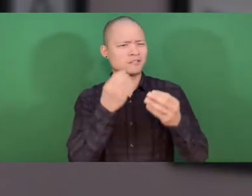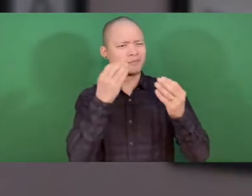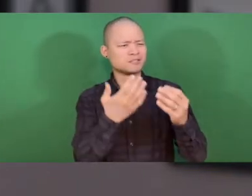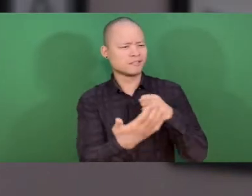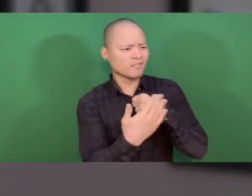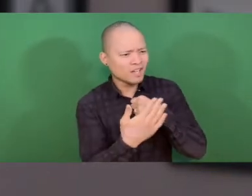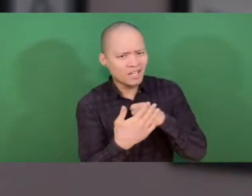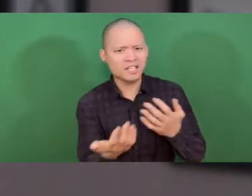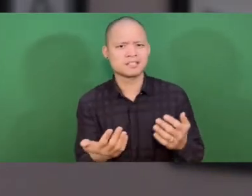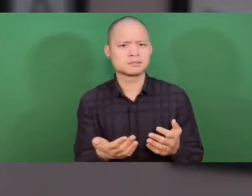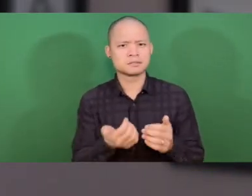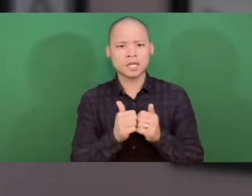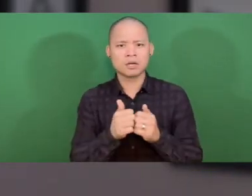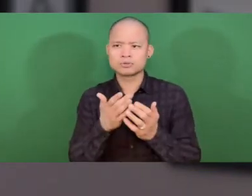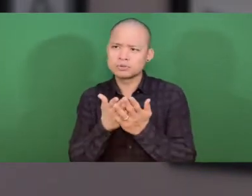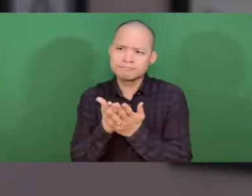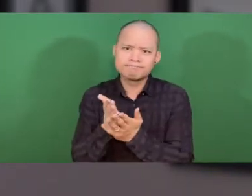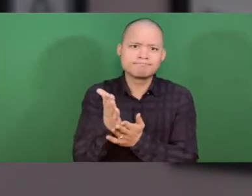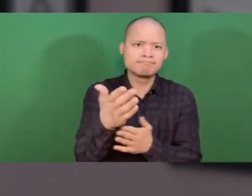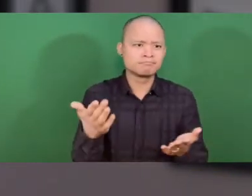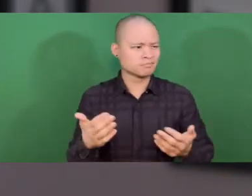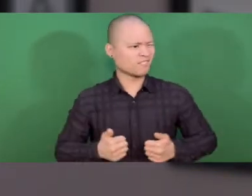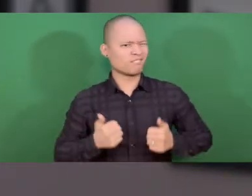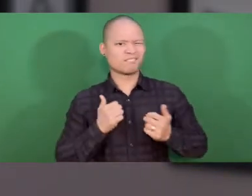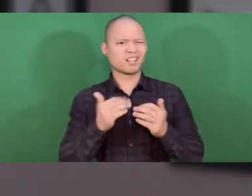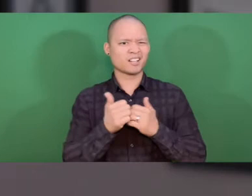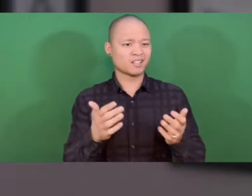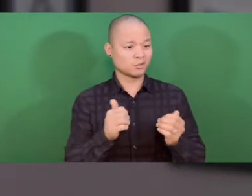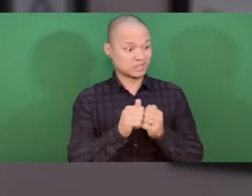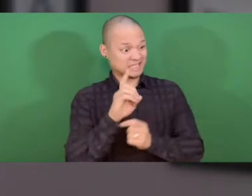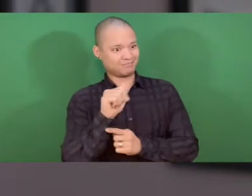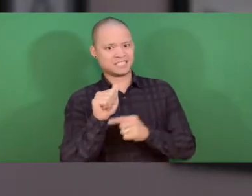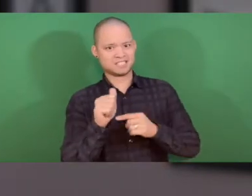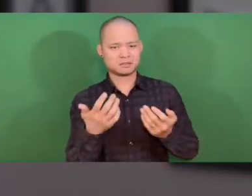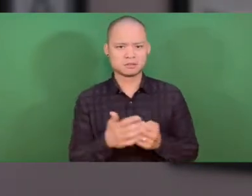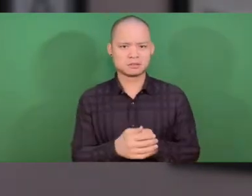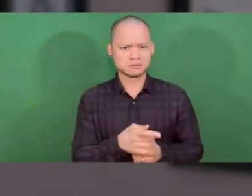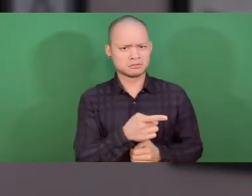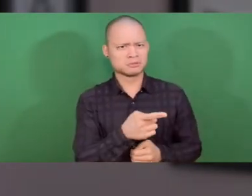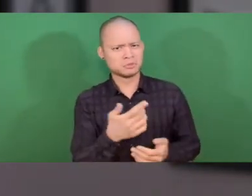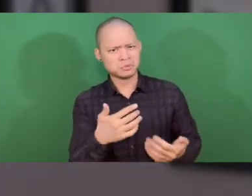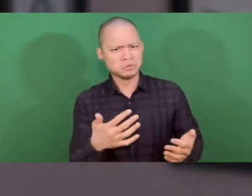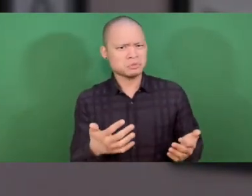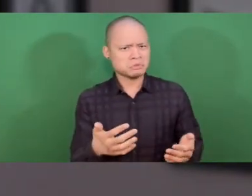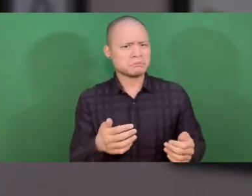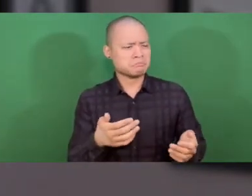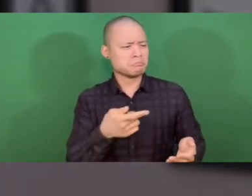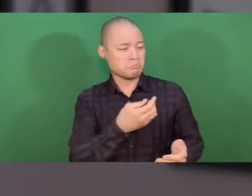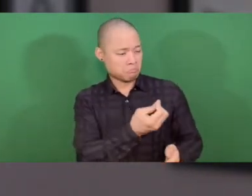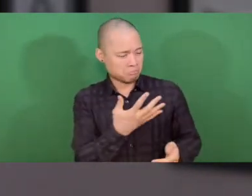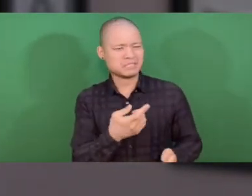advice on sort of navigating life with a disability. And we talked about the fact that I